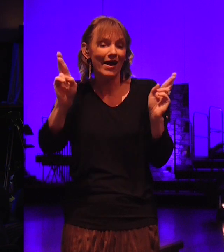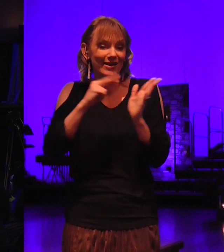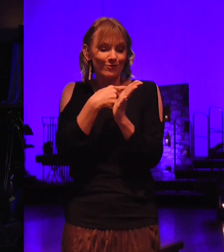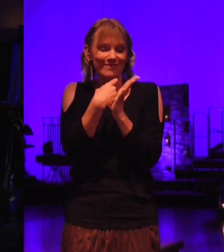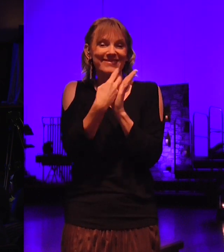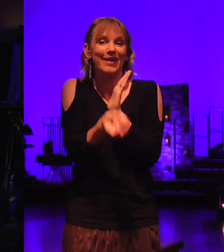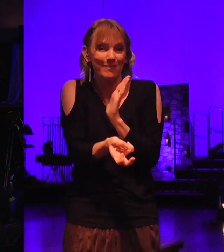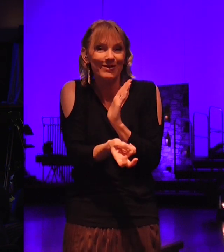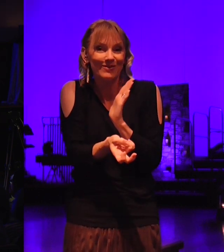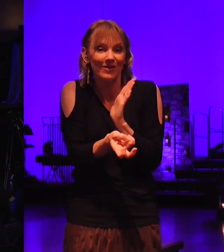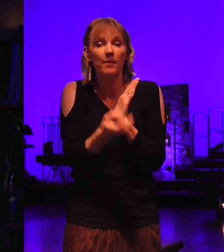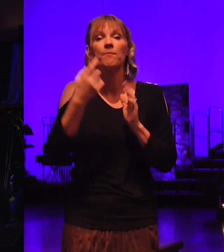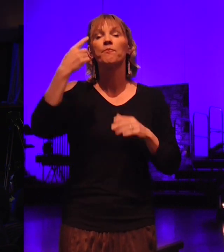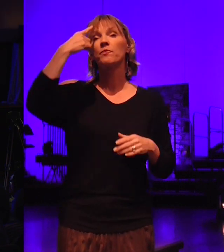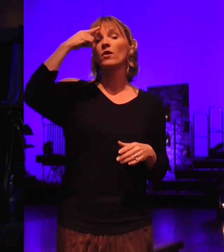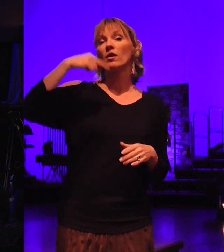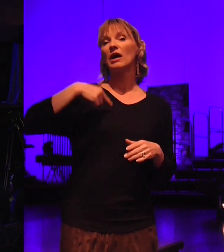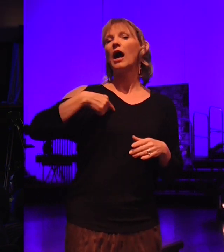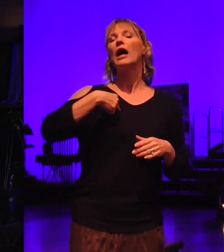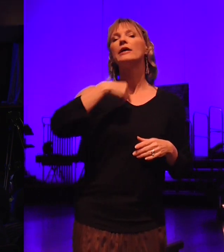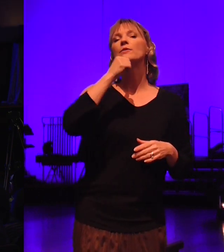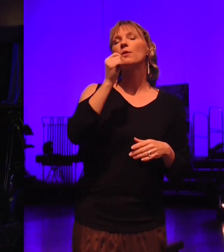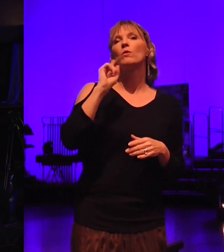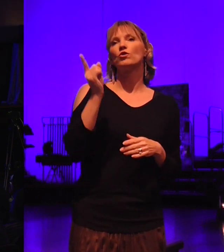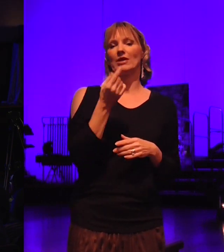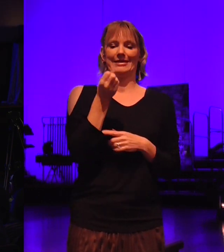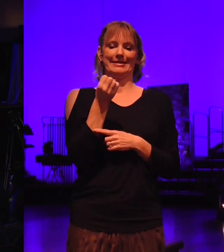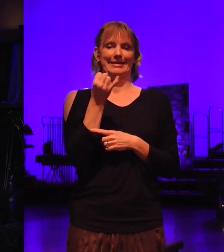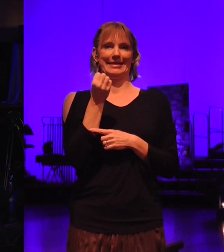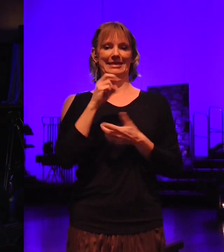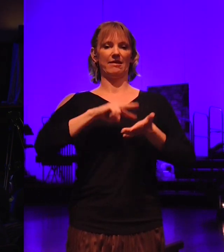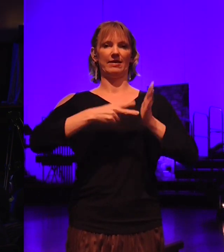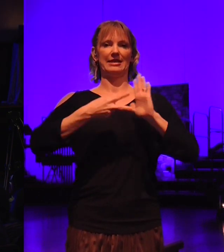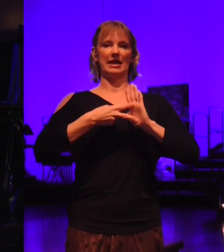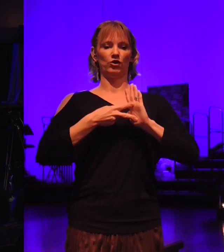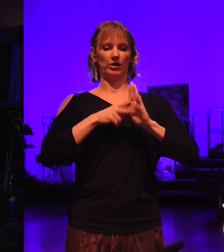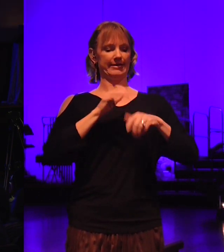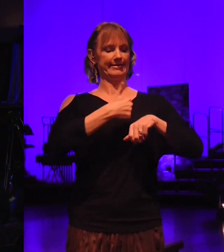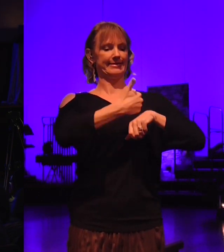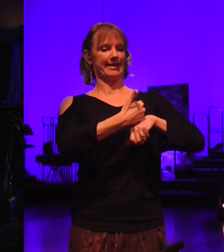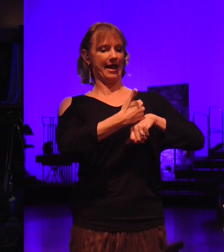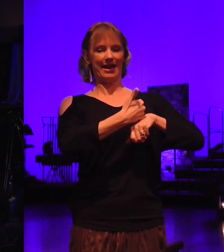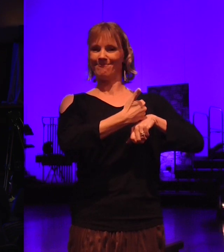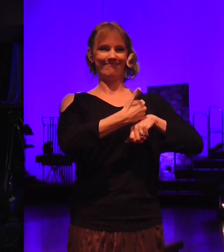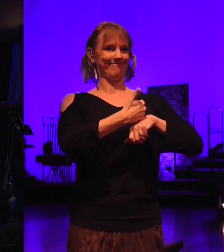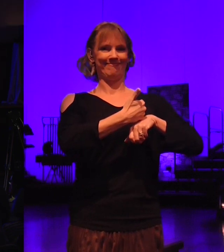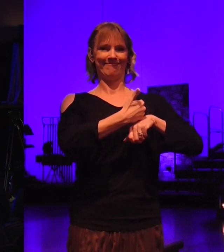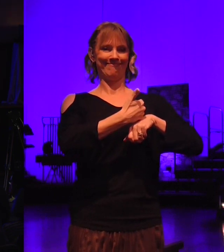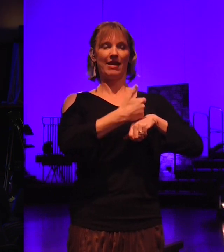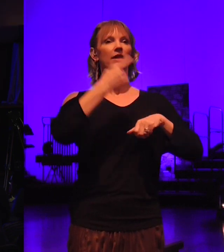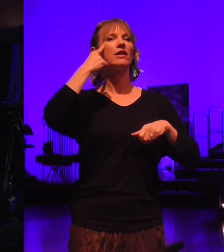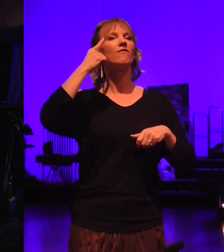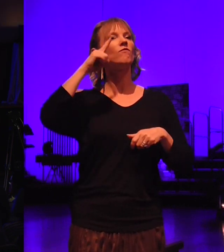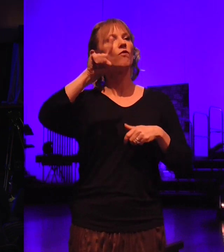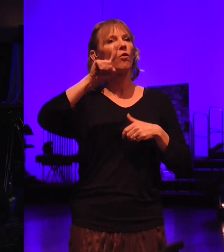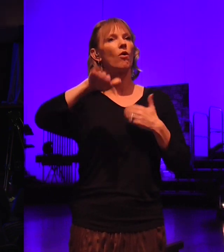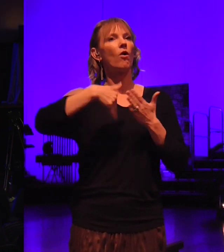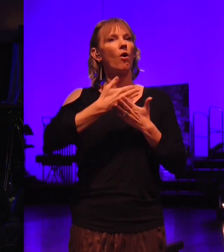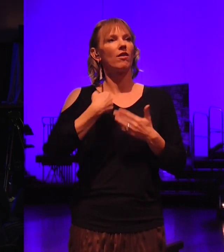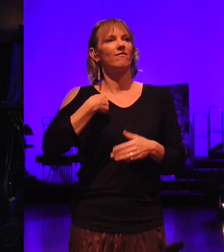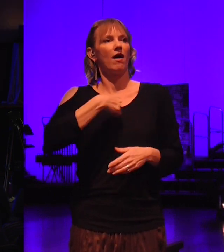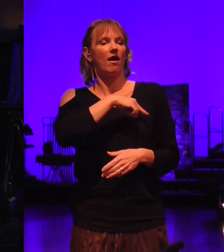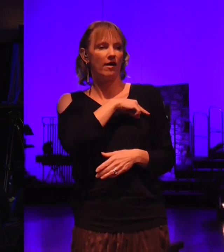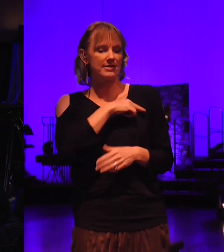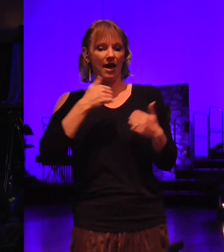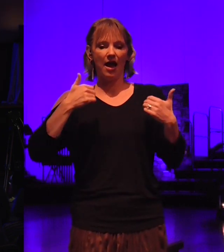See, for me, I don't just set seeds of intentions, but I think for all of us, there's a divine